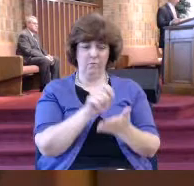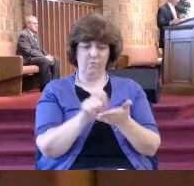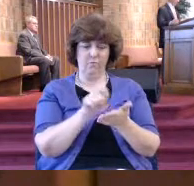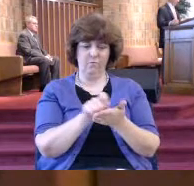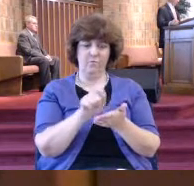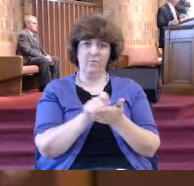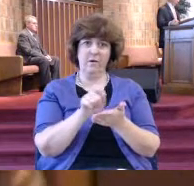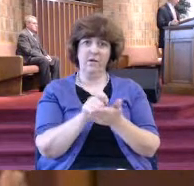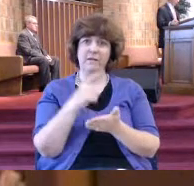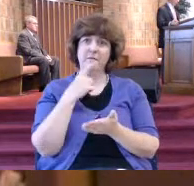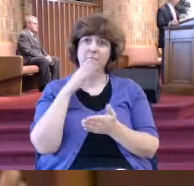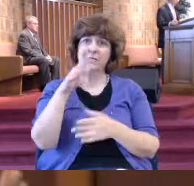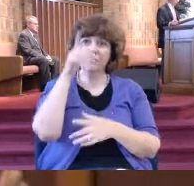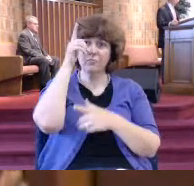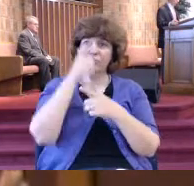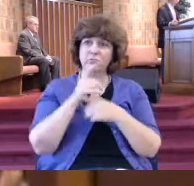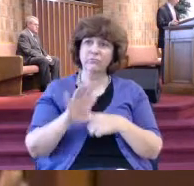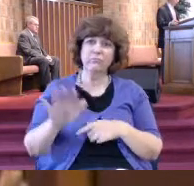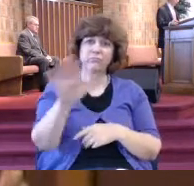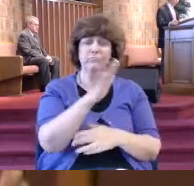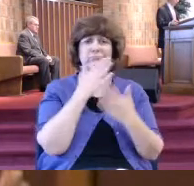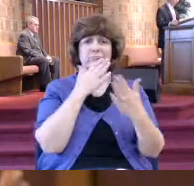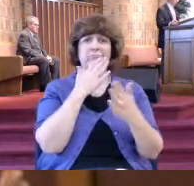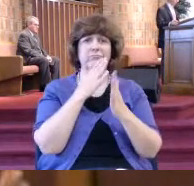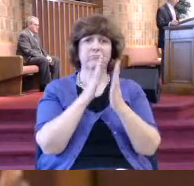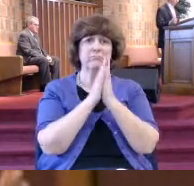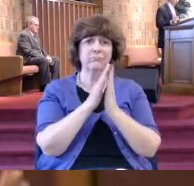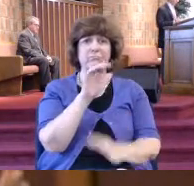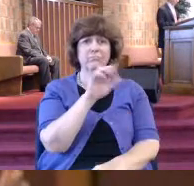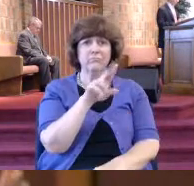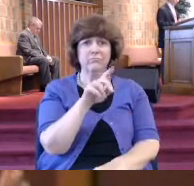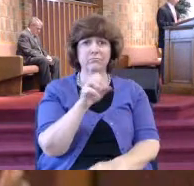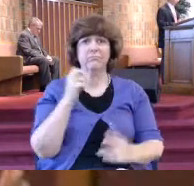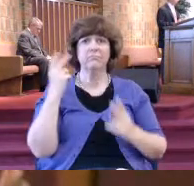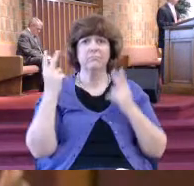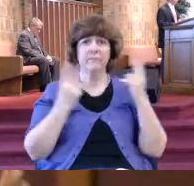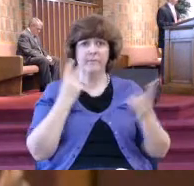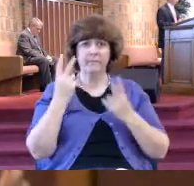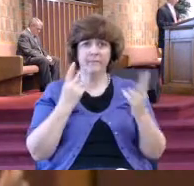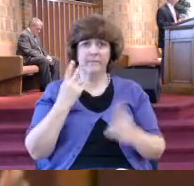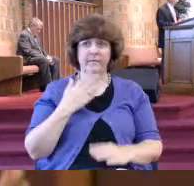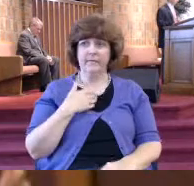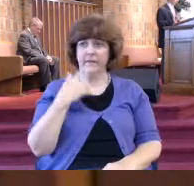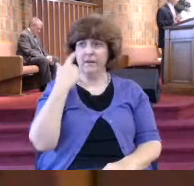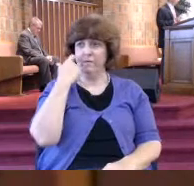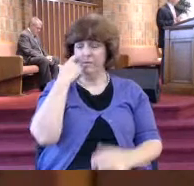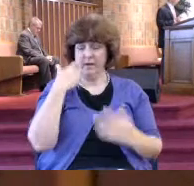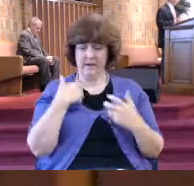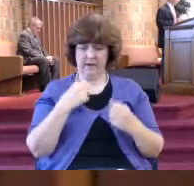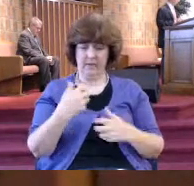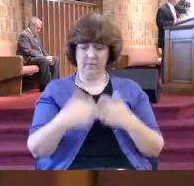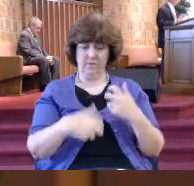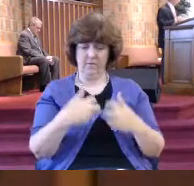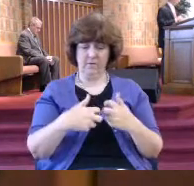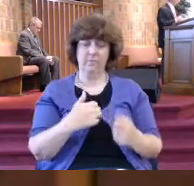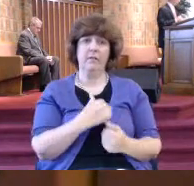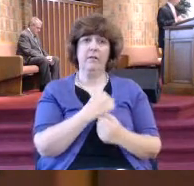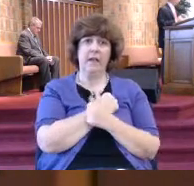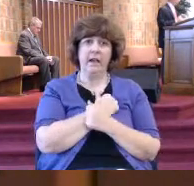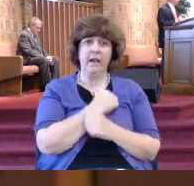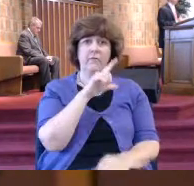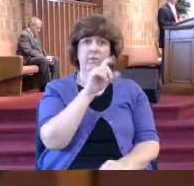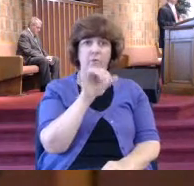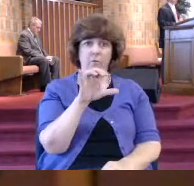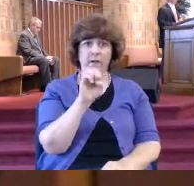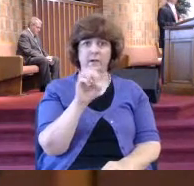at this time. It says, "Dear brethren, thank you for your prayers, cards, and visits, and my recent health problems. Love, Lois Webster." So it's good to see